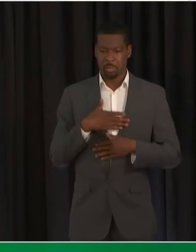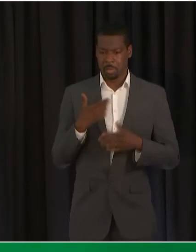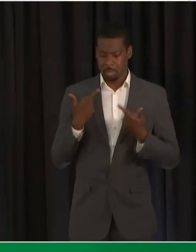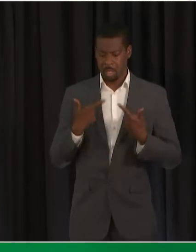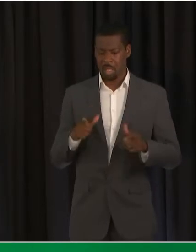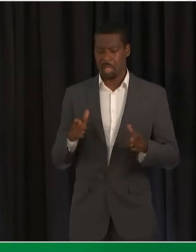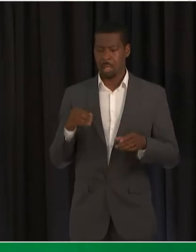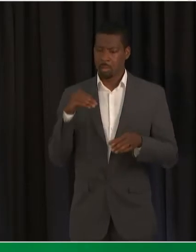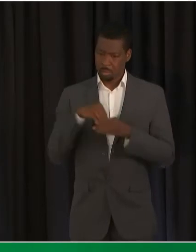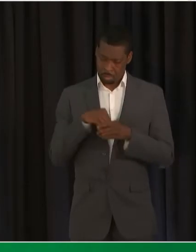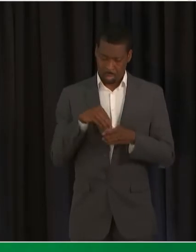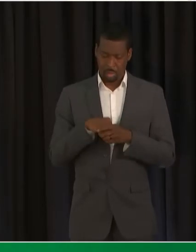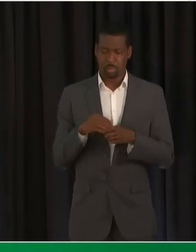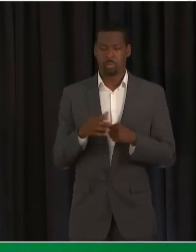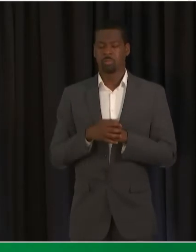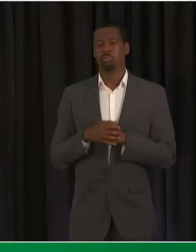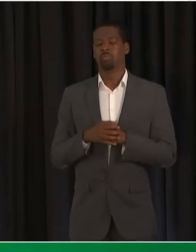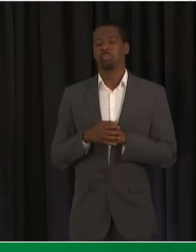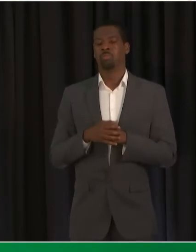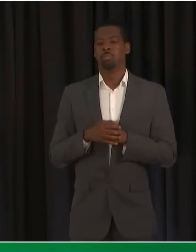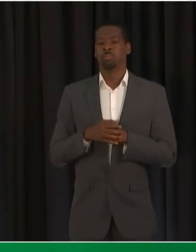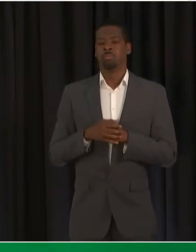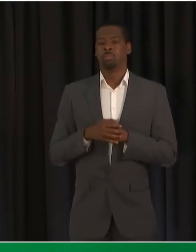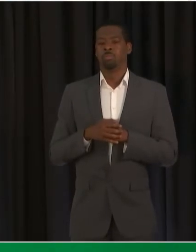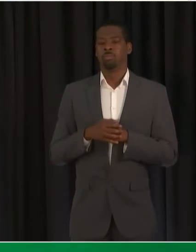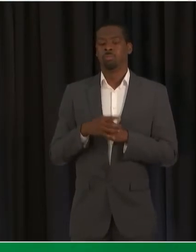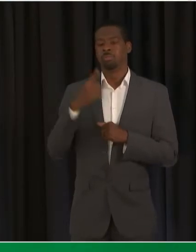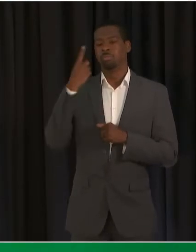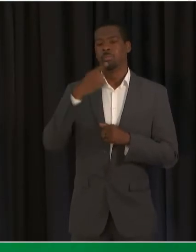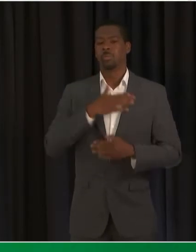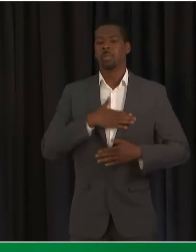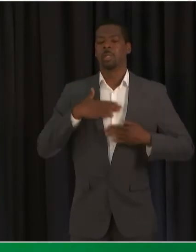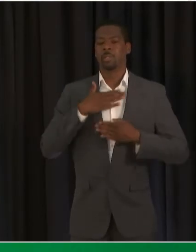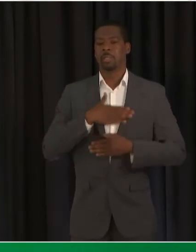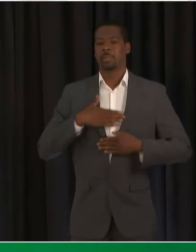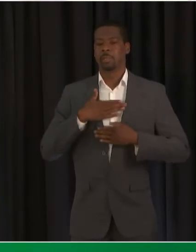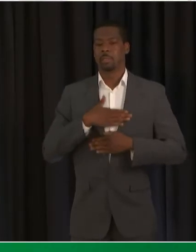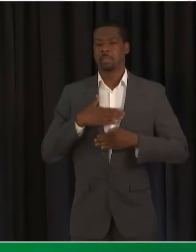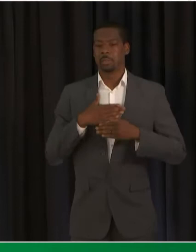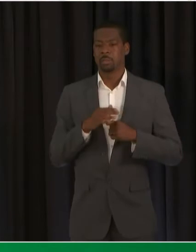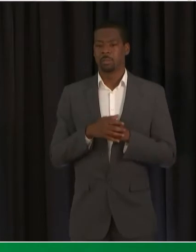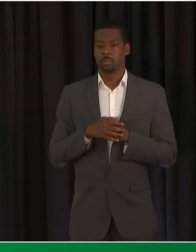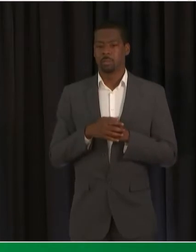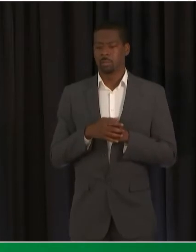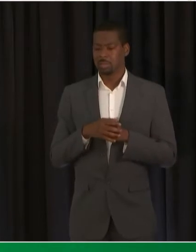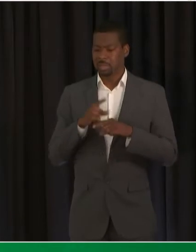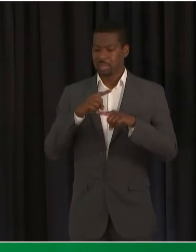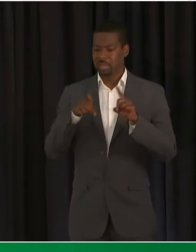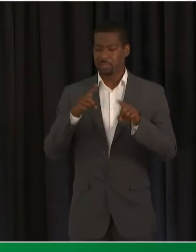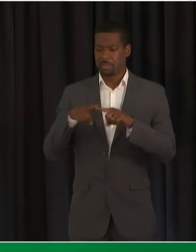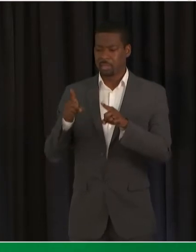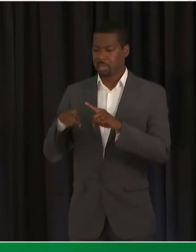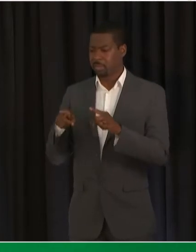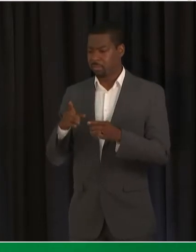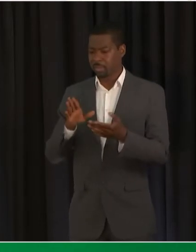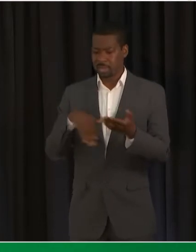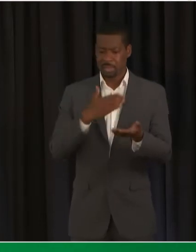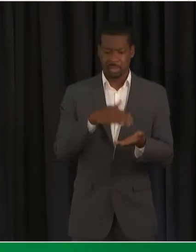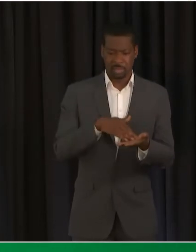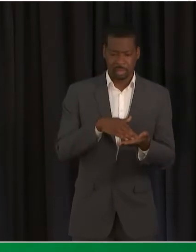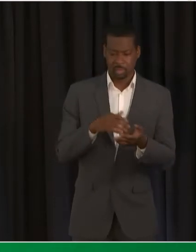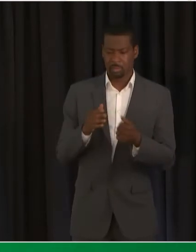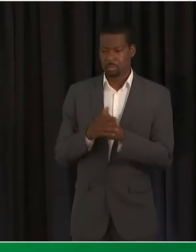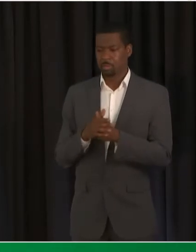be allowed indoors as well. In terms of entertainment, multi-purpose facilities,